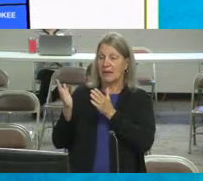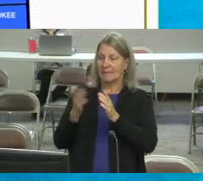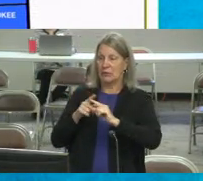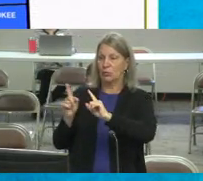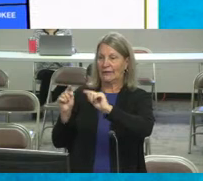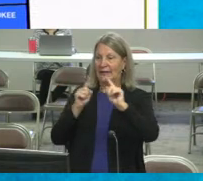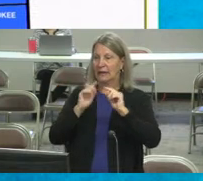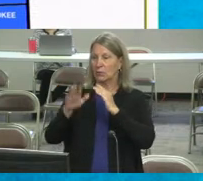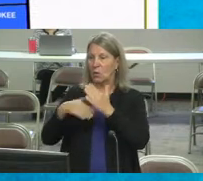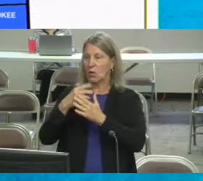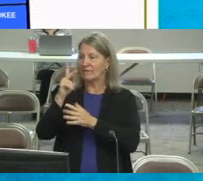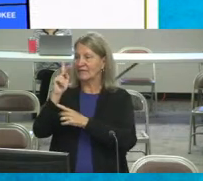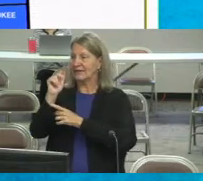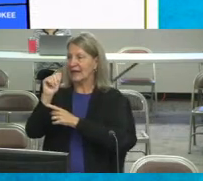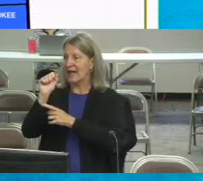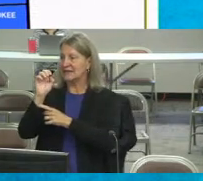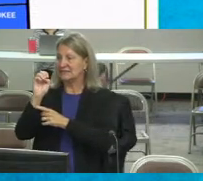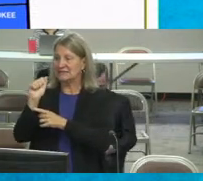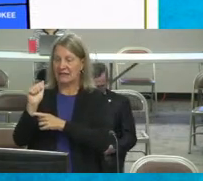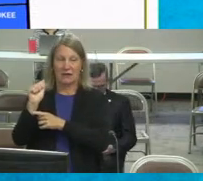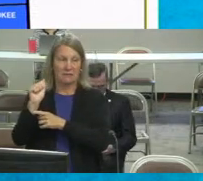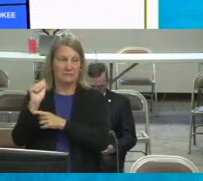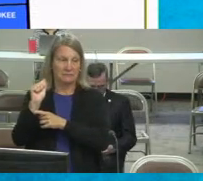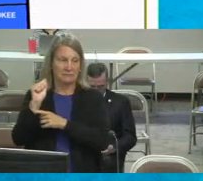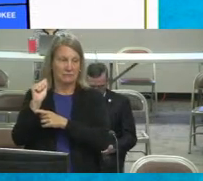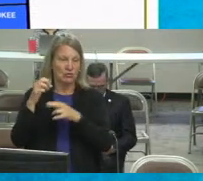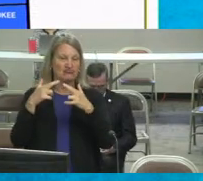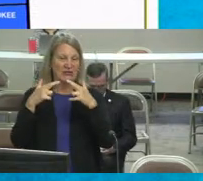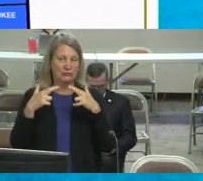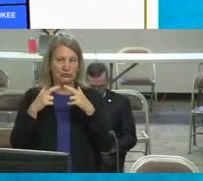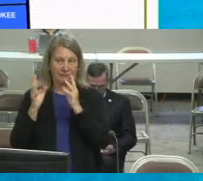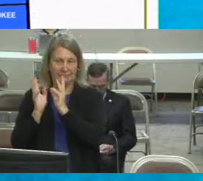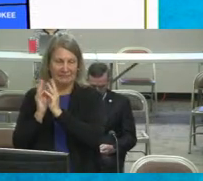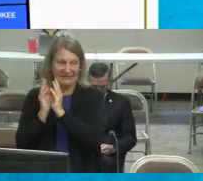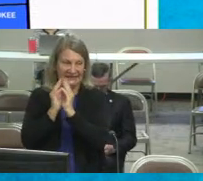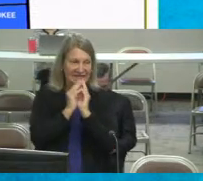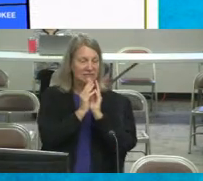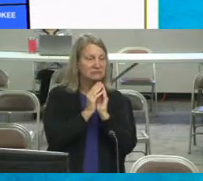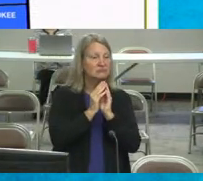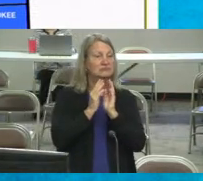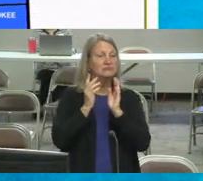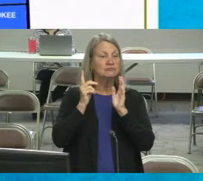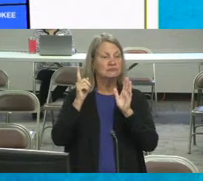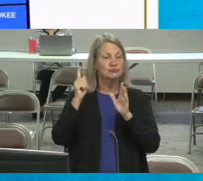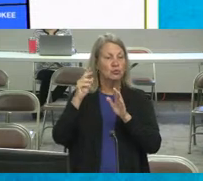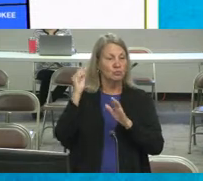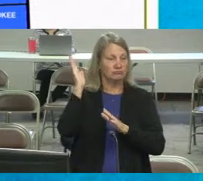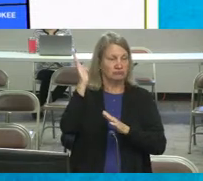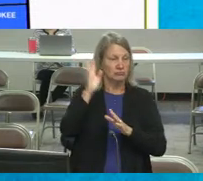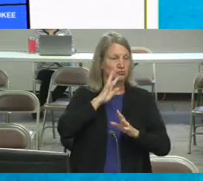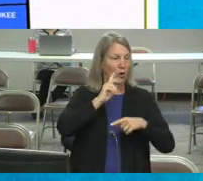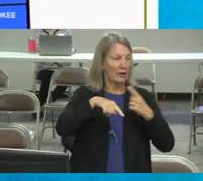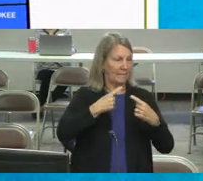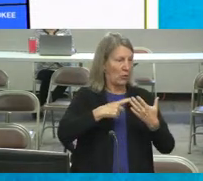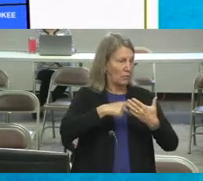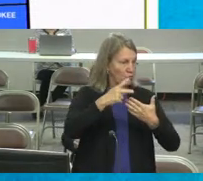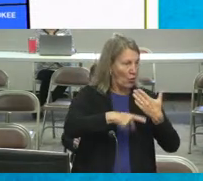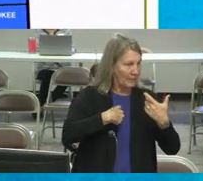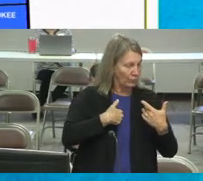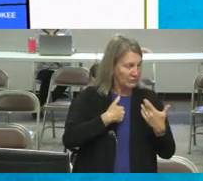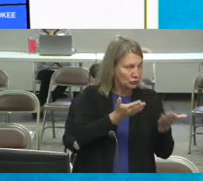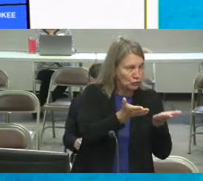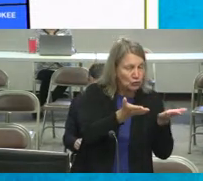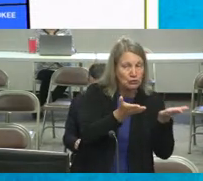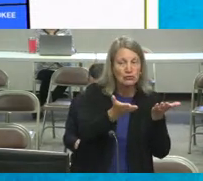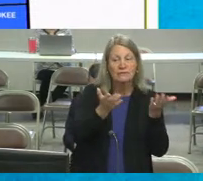this spring I'm planning to attend all of the Casey Regional meetings to